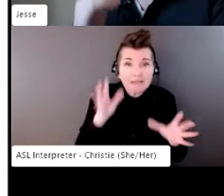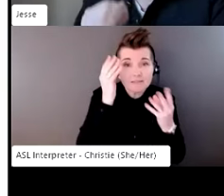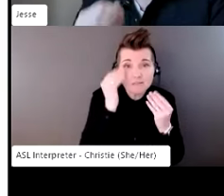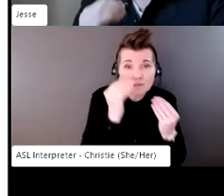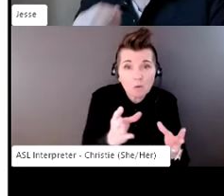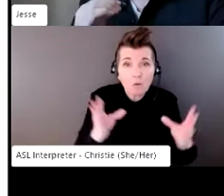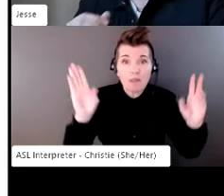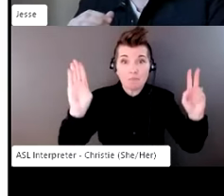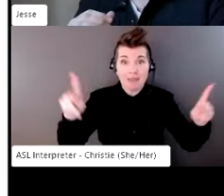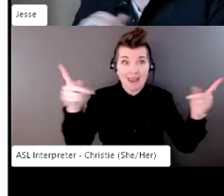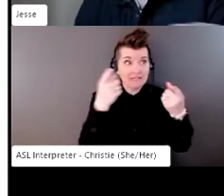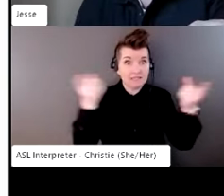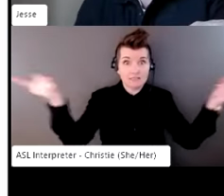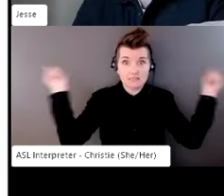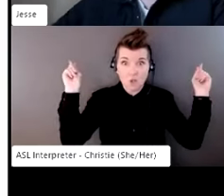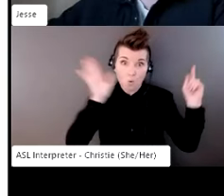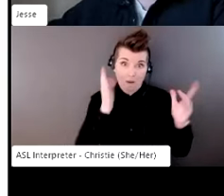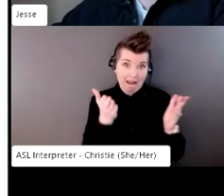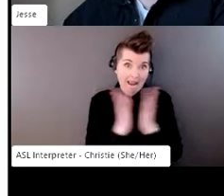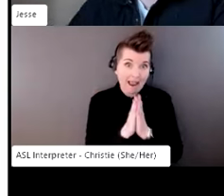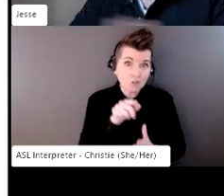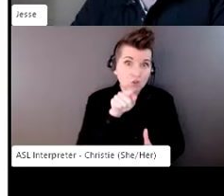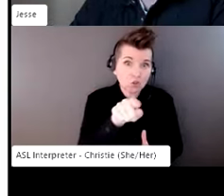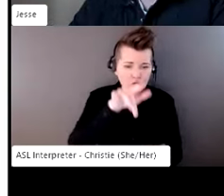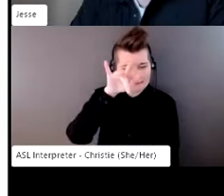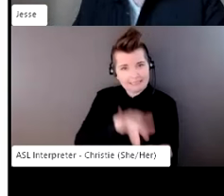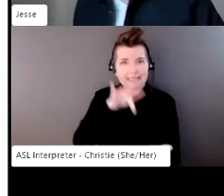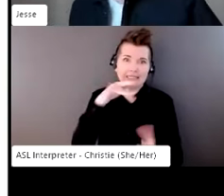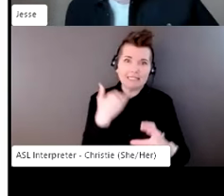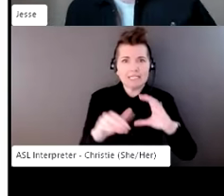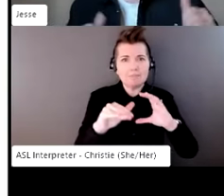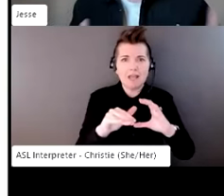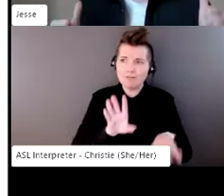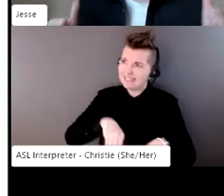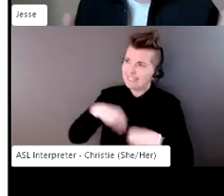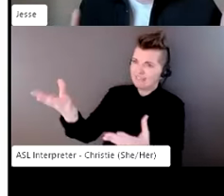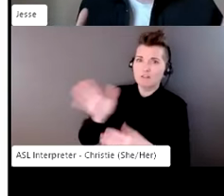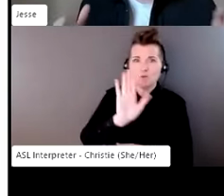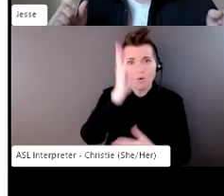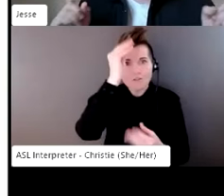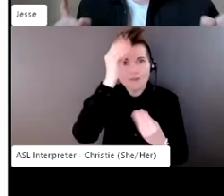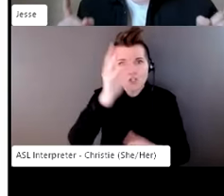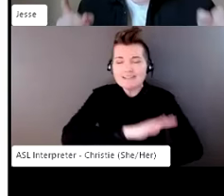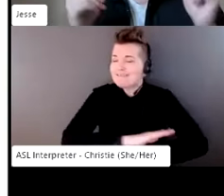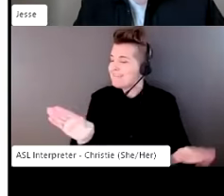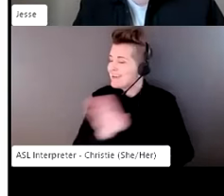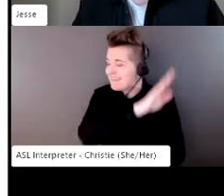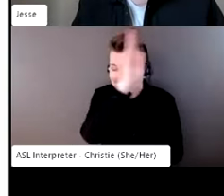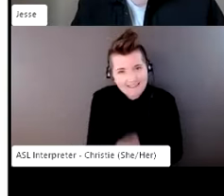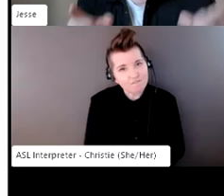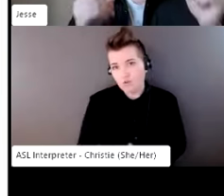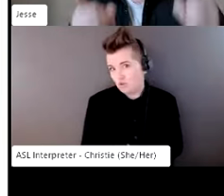financial information by email. Never. They don't do it. Banks will also never call